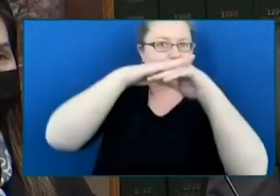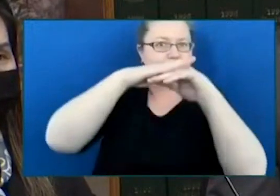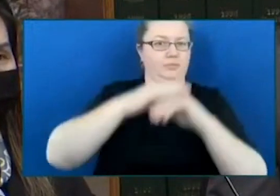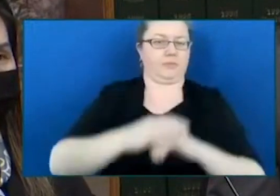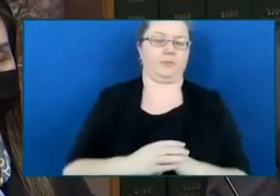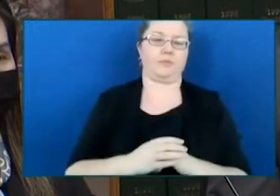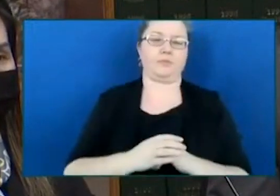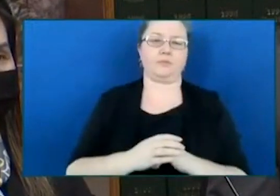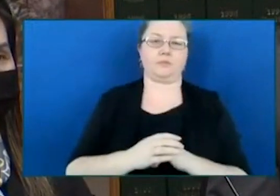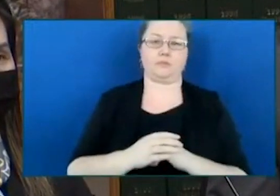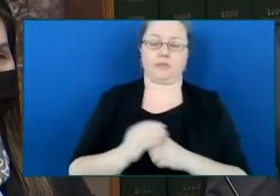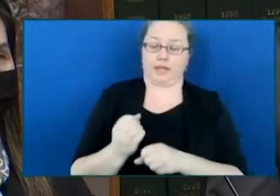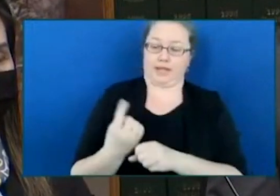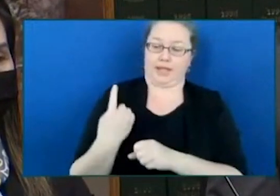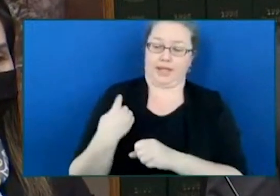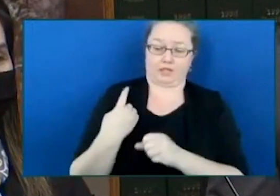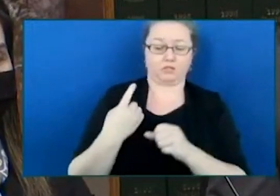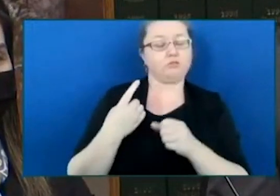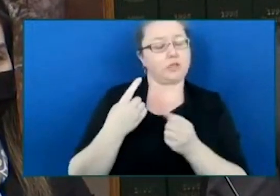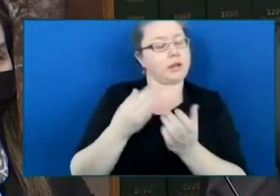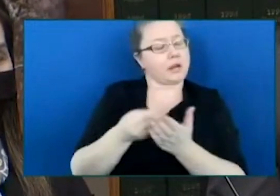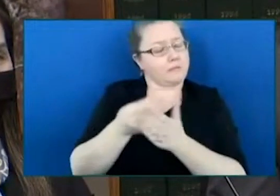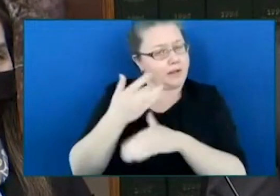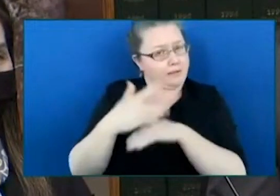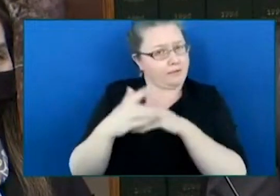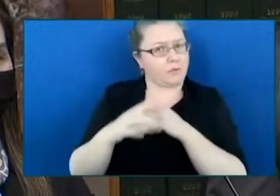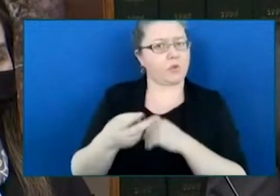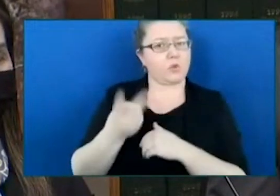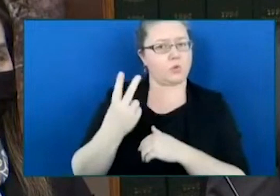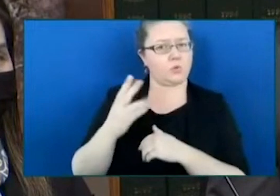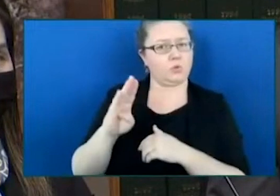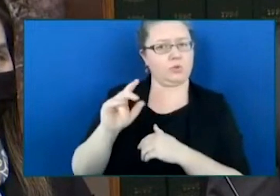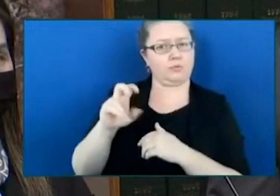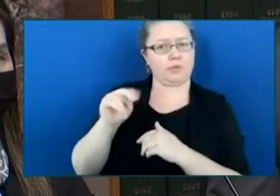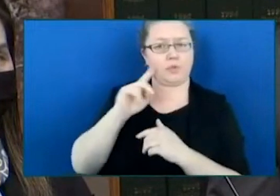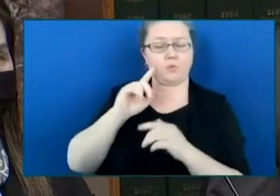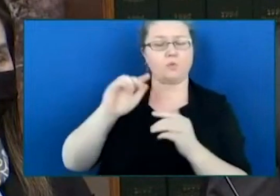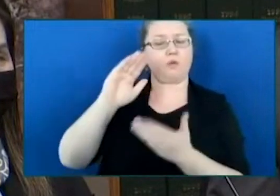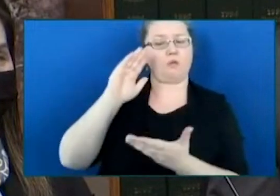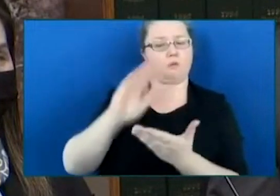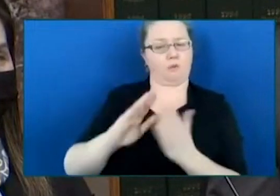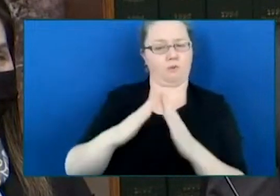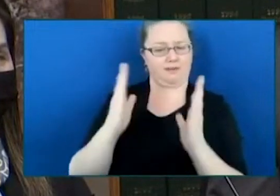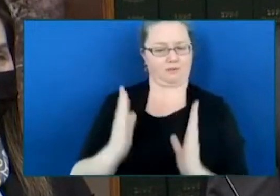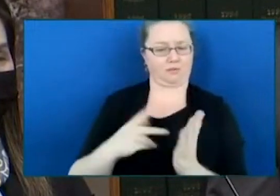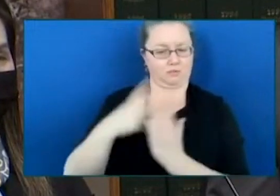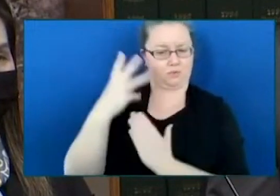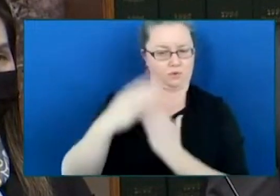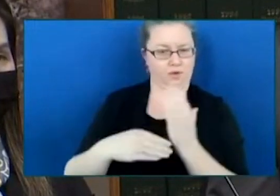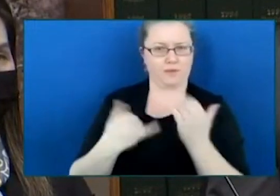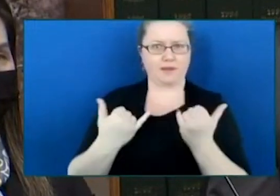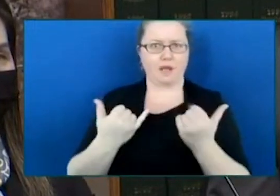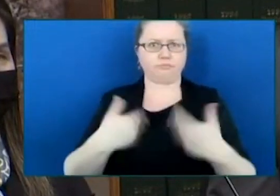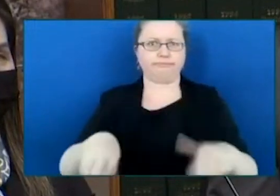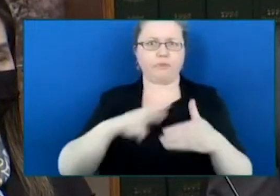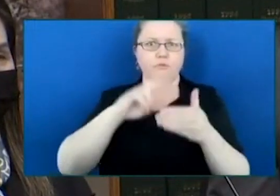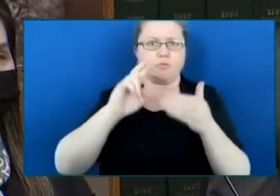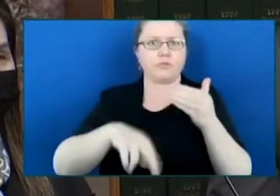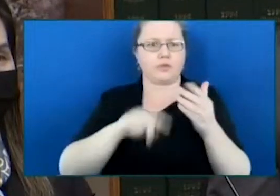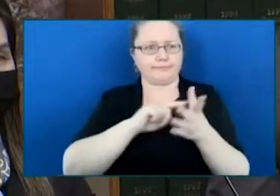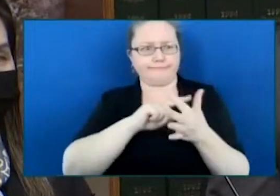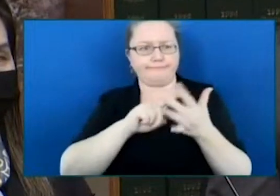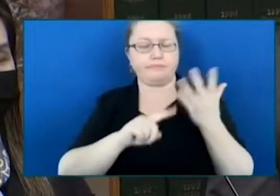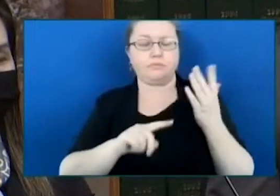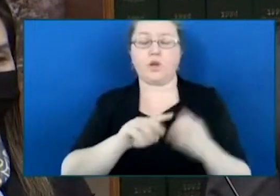low-cost financing available through the Housing Hub program, and we are already seeing results, Mr. Speaker. More than 4,400 Housing